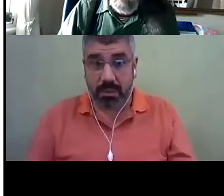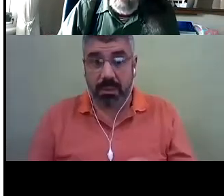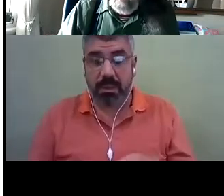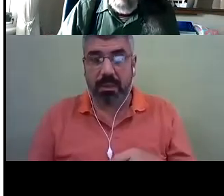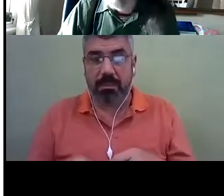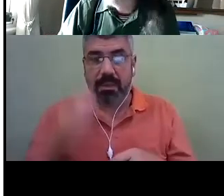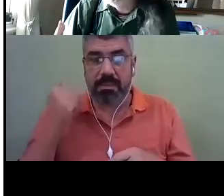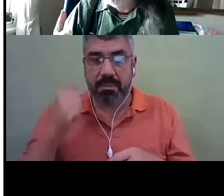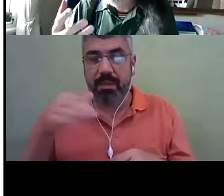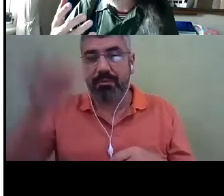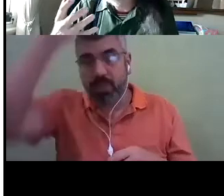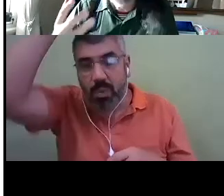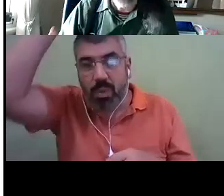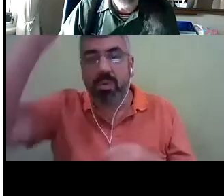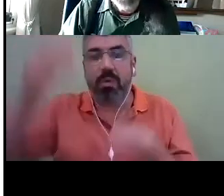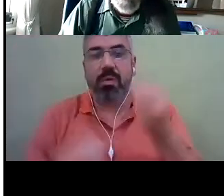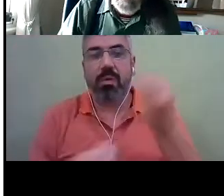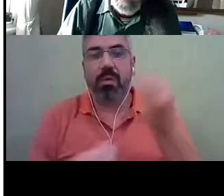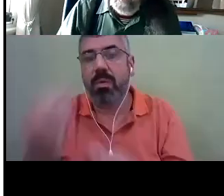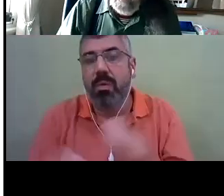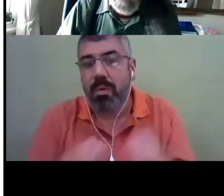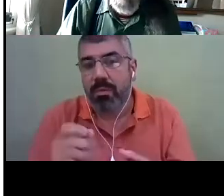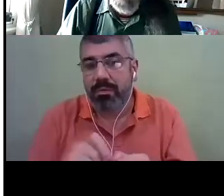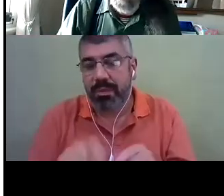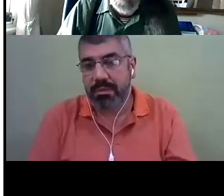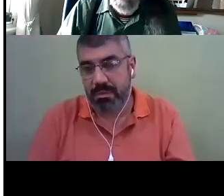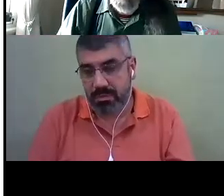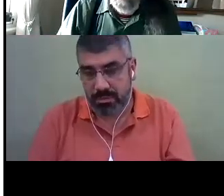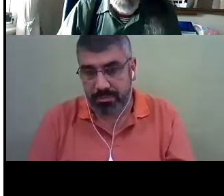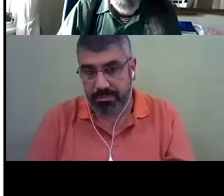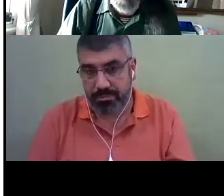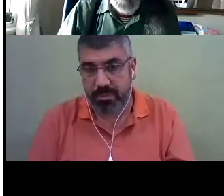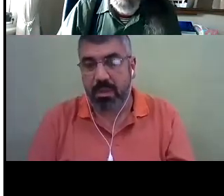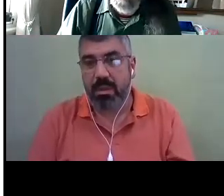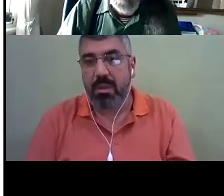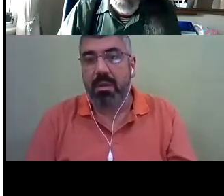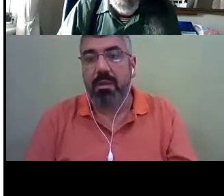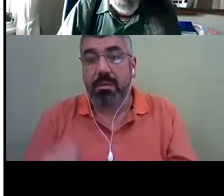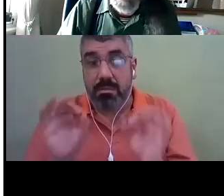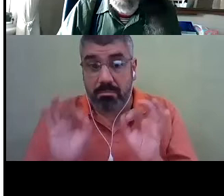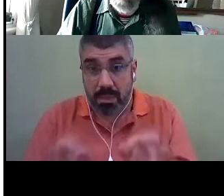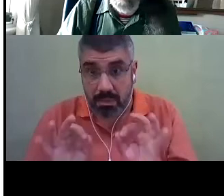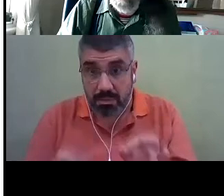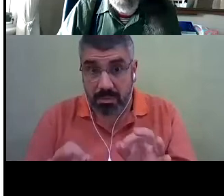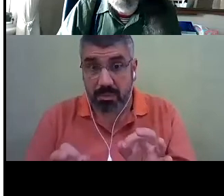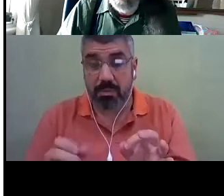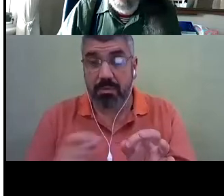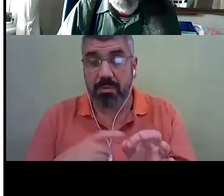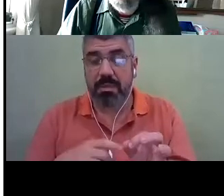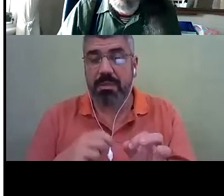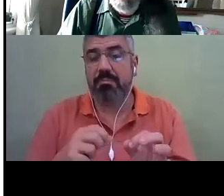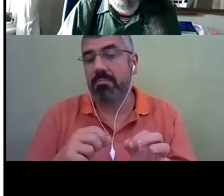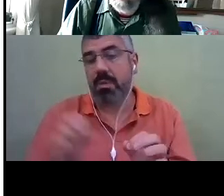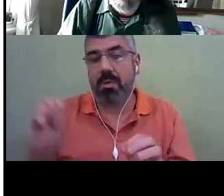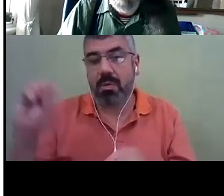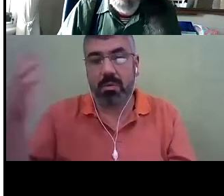other. But it doesn't really capture the nature of the situation we're in. It just shows